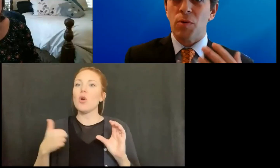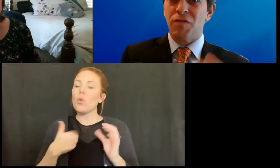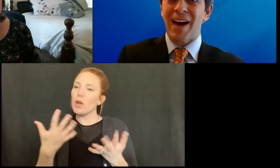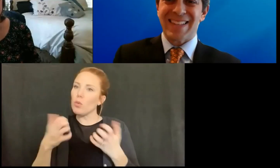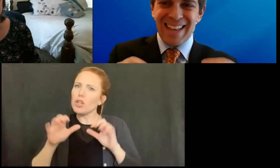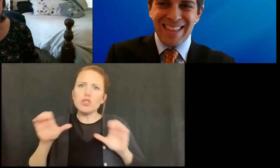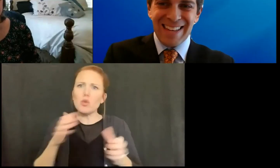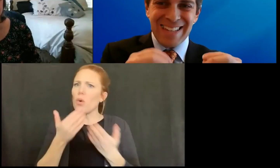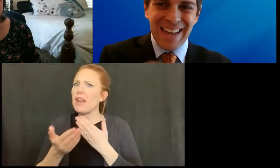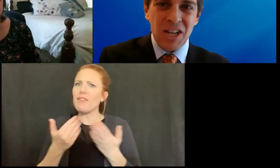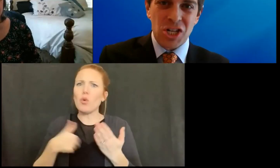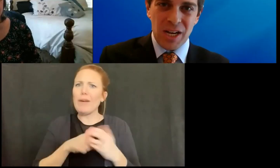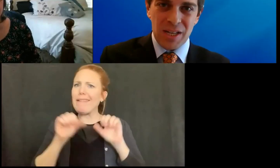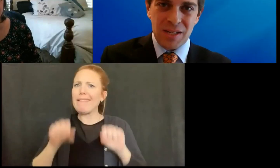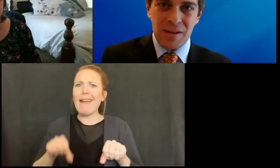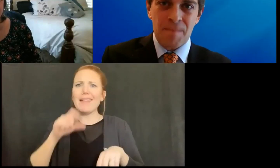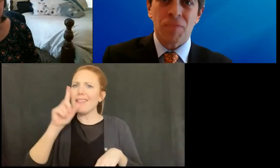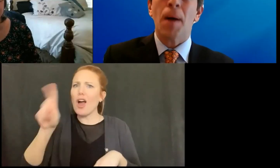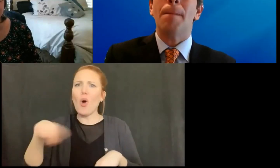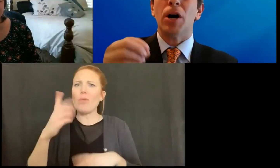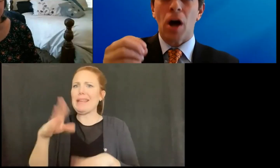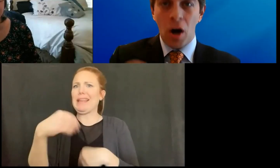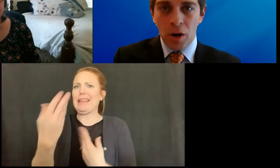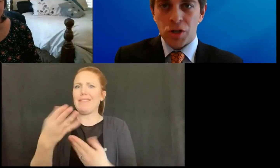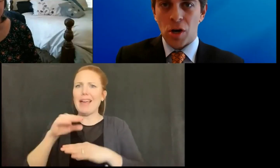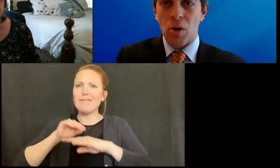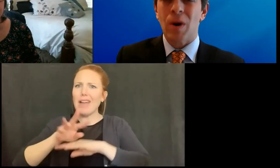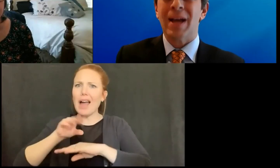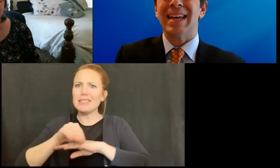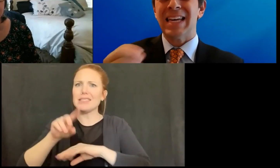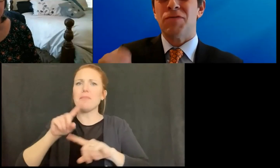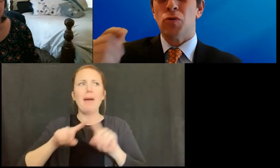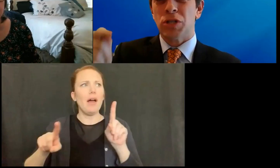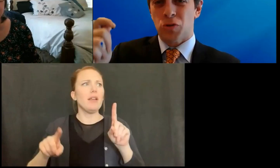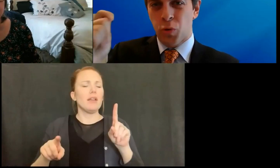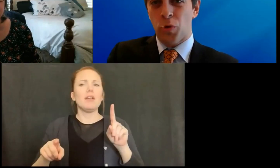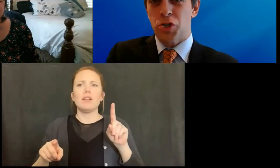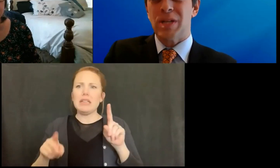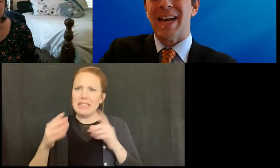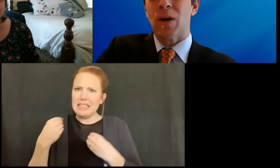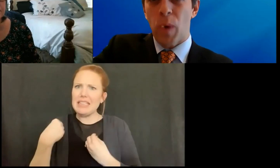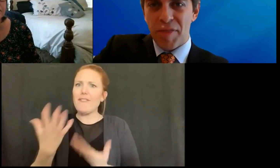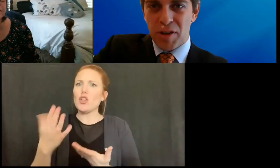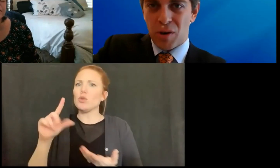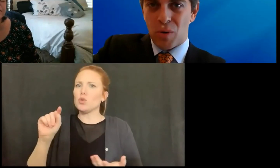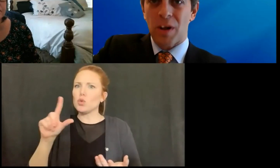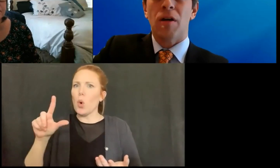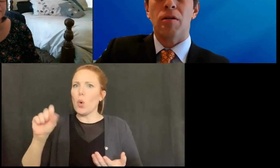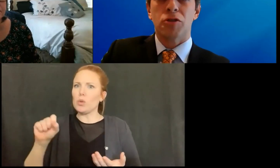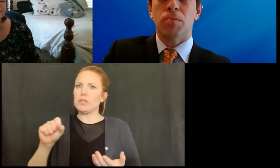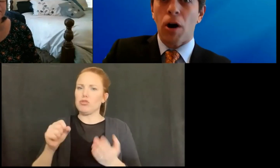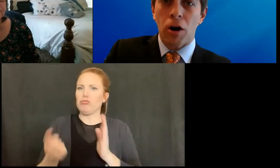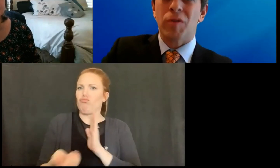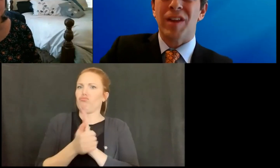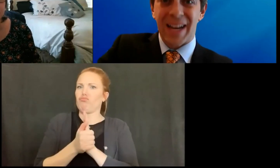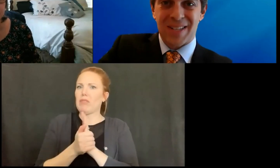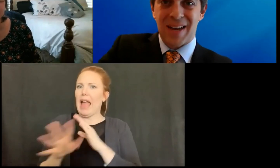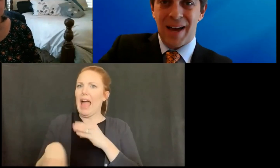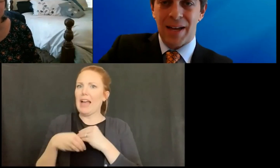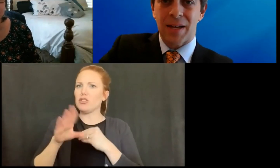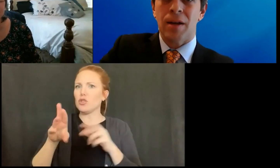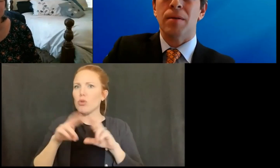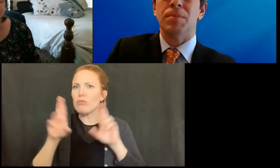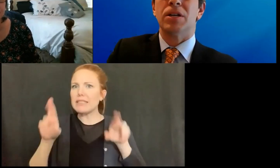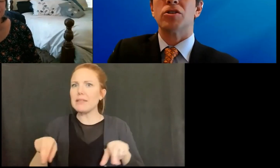just give you advice in these sessions, but also give you tools you can take with you tomorrow, the